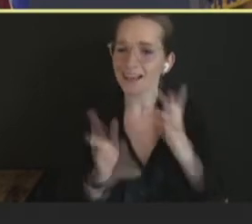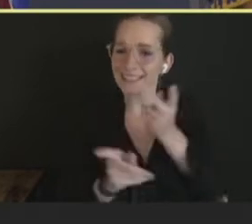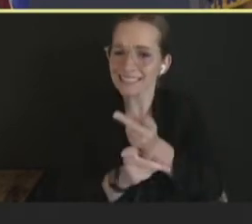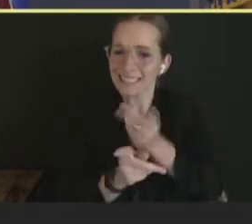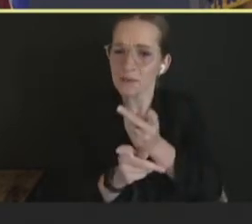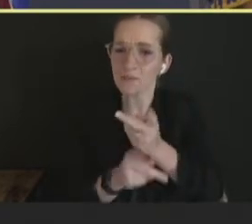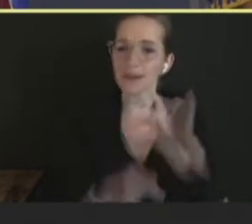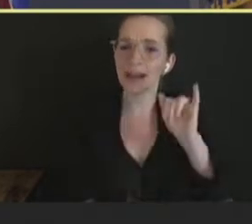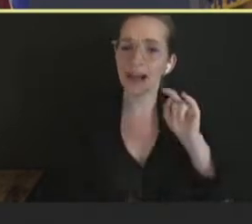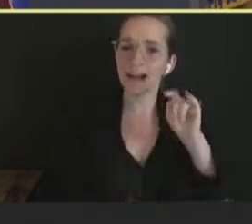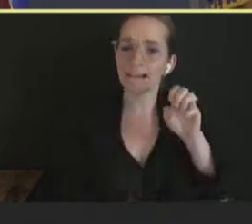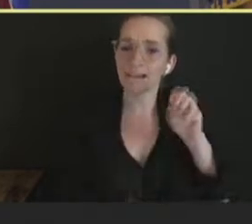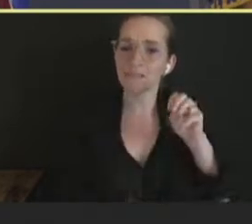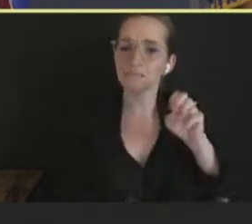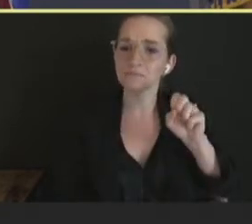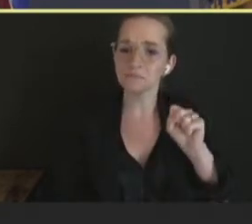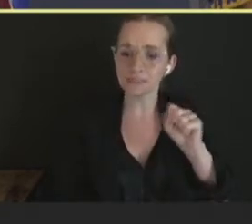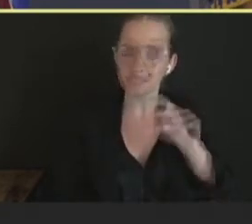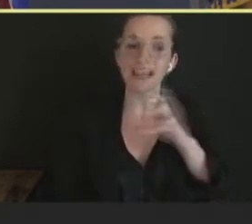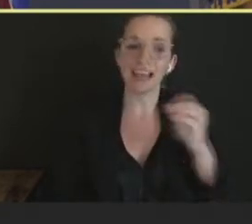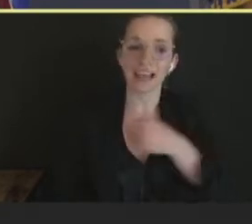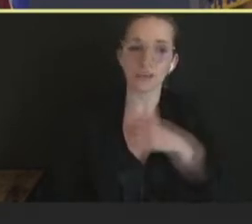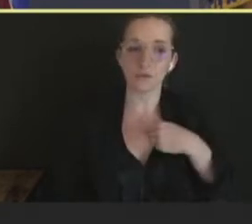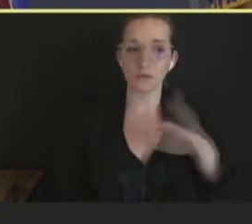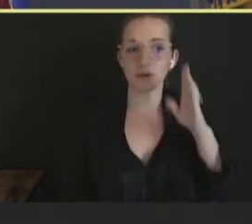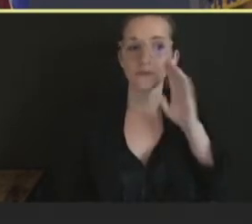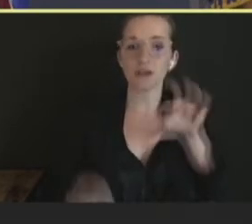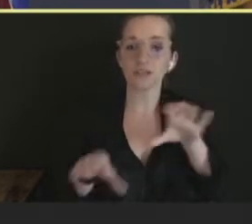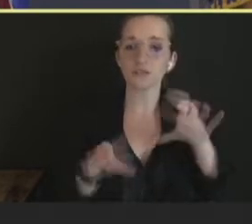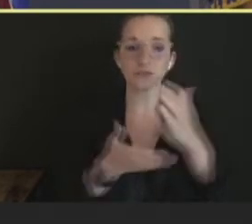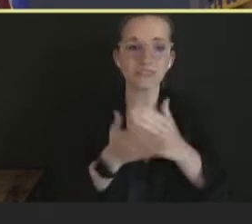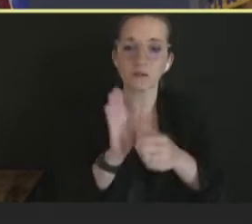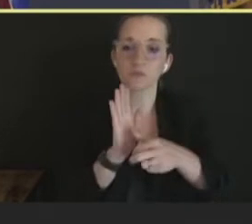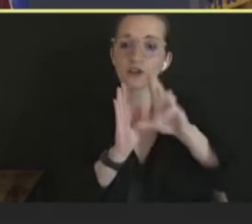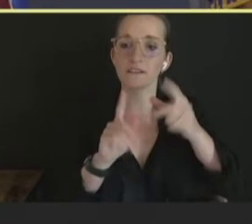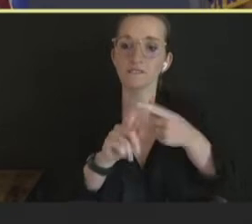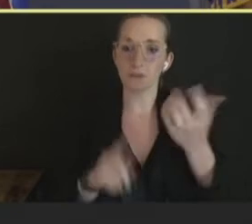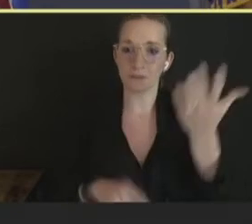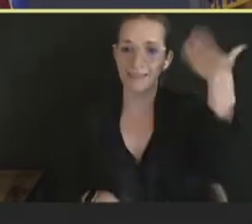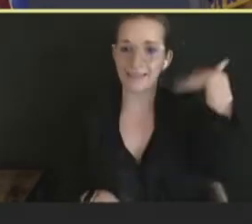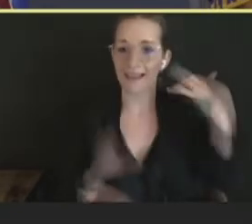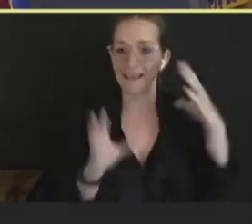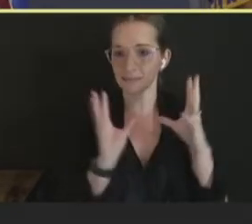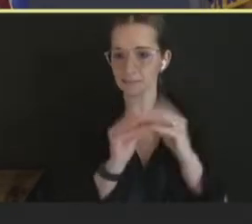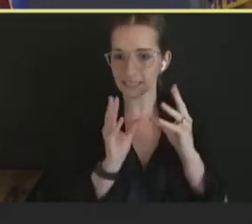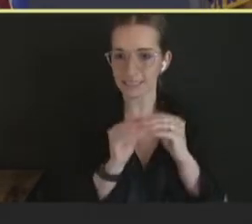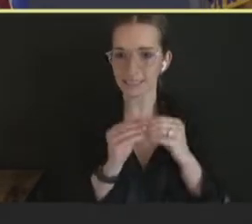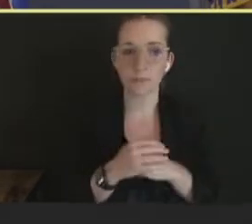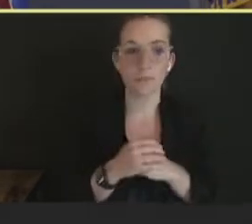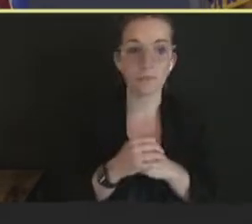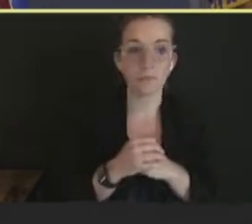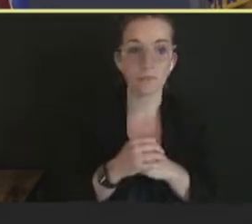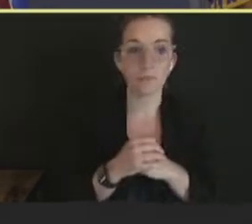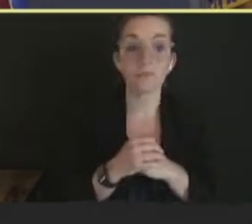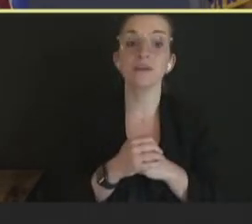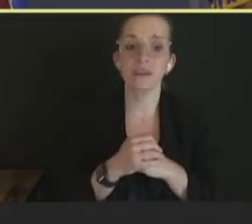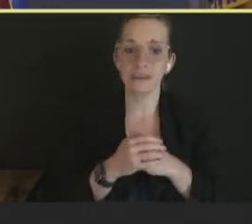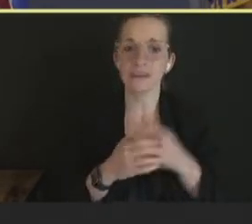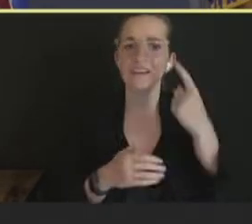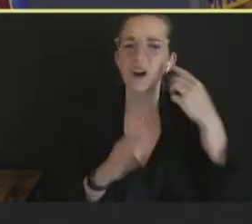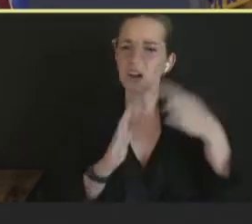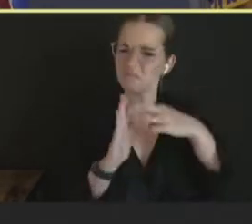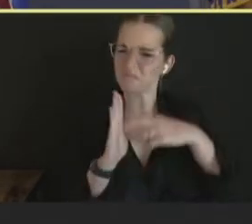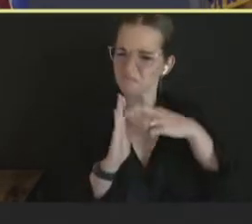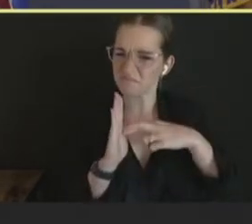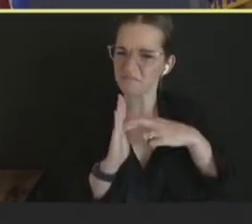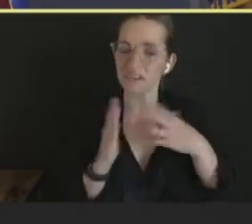10th, 2022 meeting, followed by a high-level overview of the agenda. In terms of housekeeping, I want to make